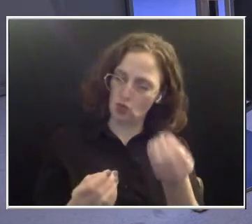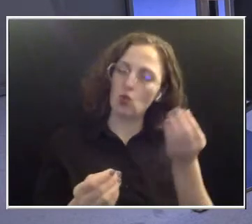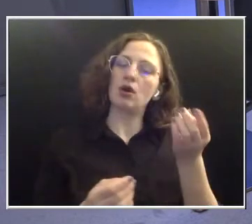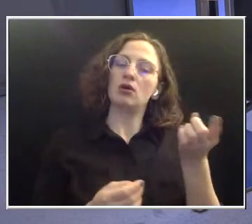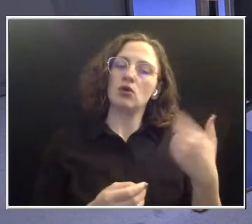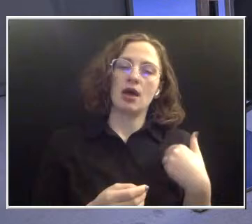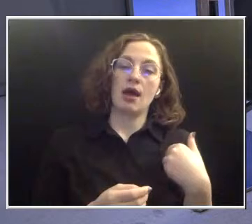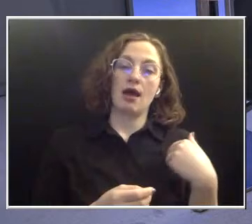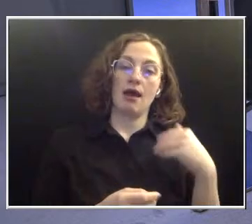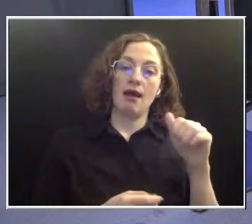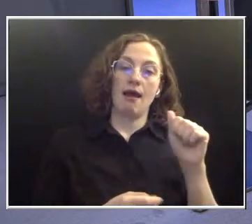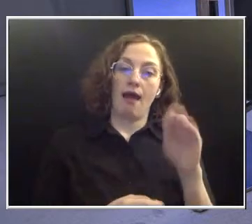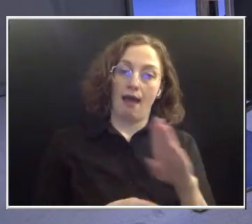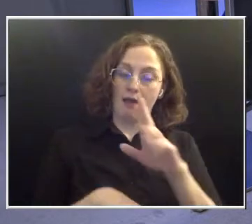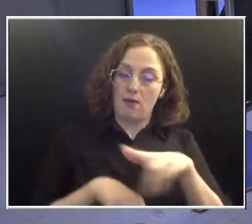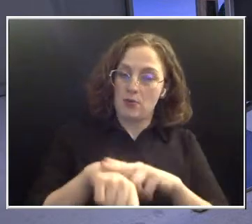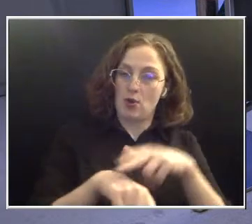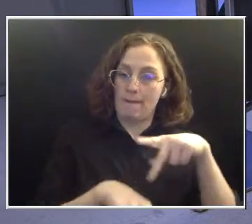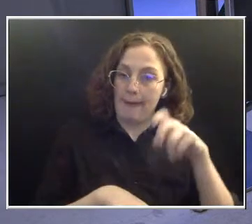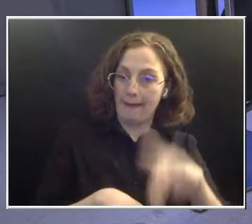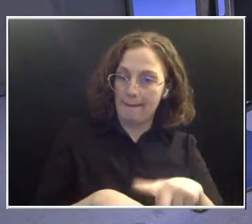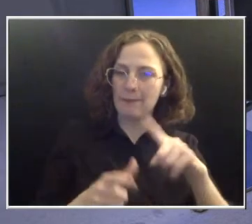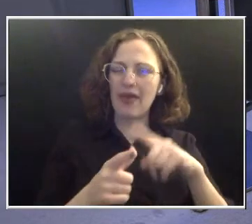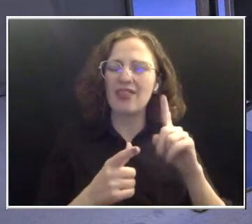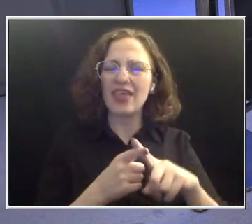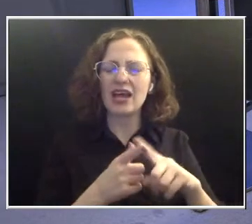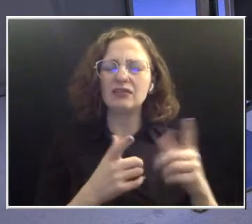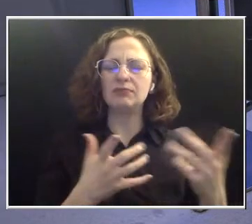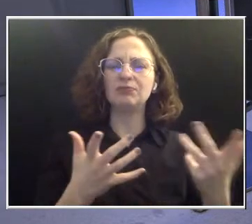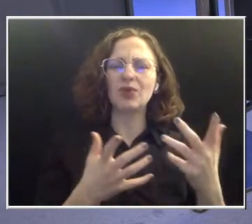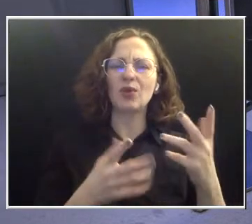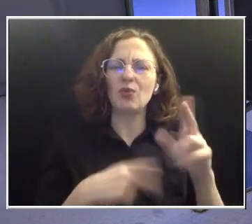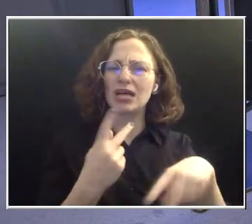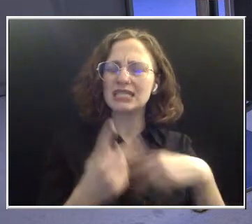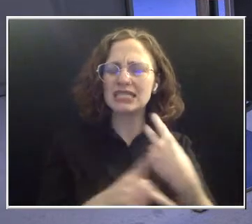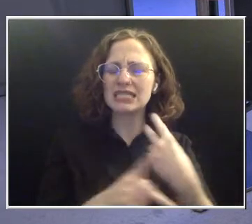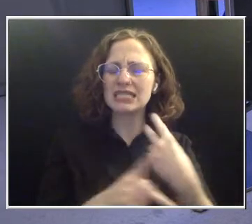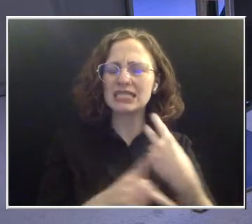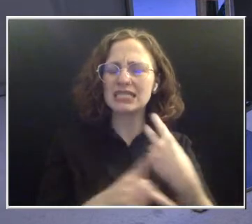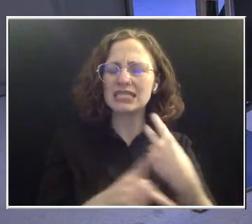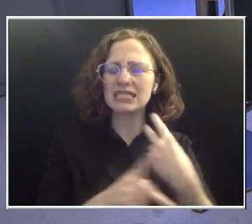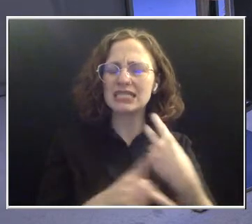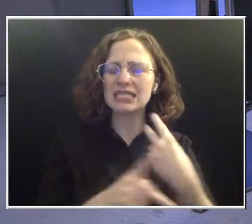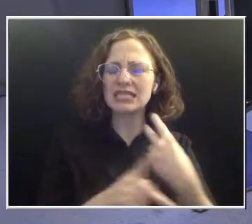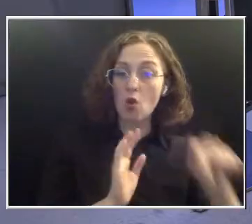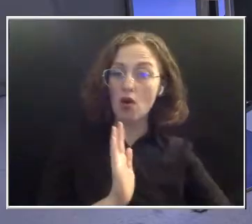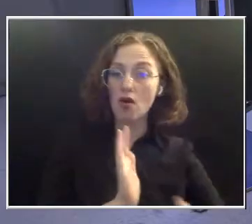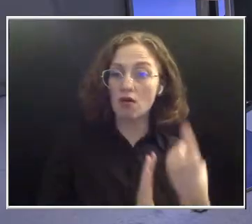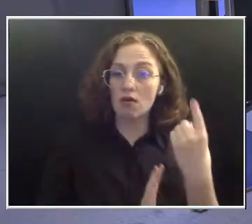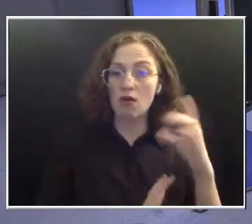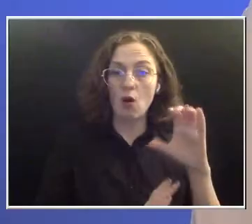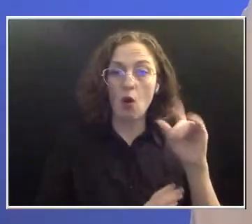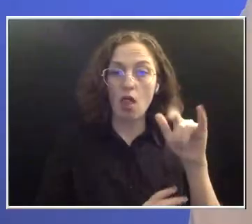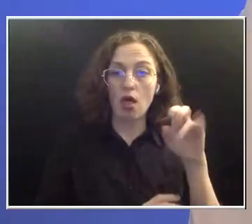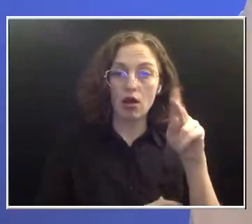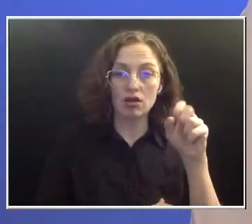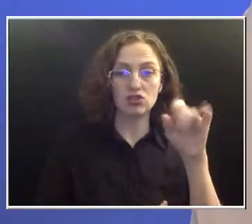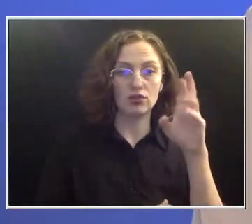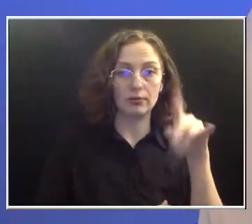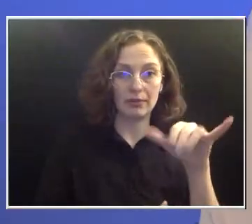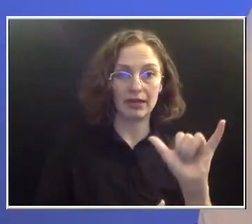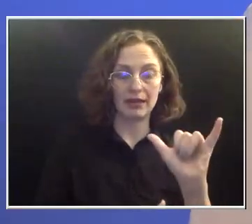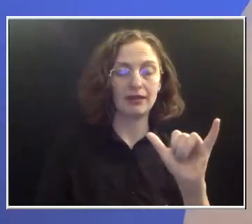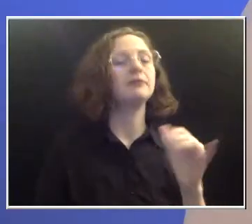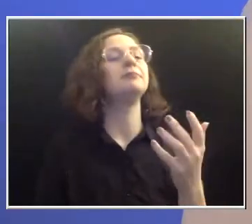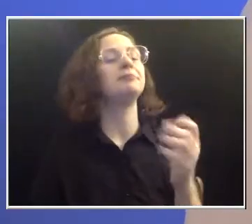Dr. Jewell, what kind of testing were they doing for you? Did you have a colonoscopy? Was there ultrasound? Yeah, so they brought me in. I had an